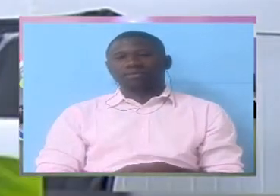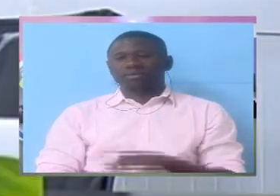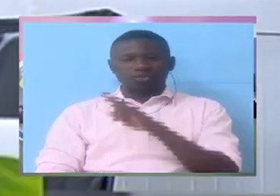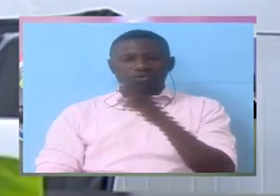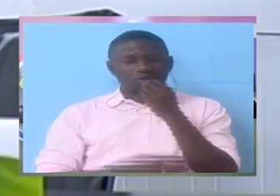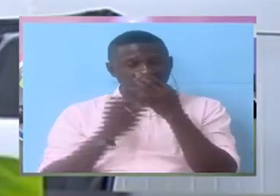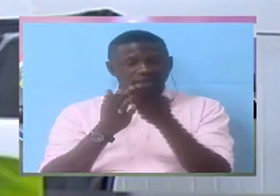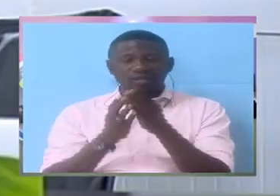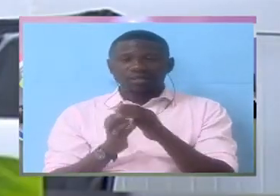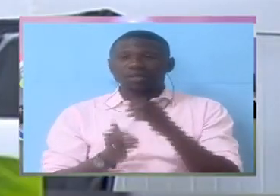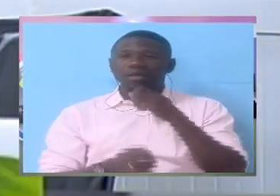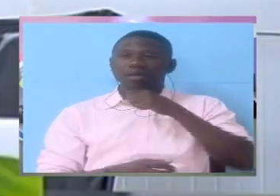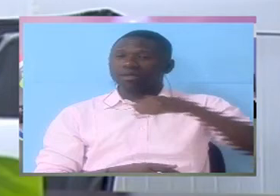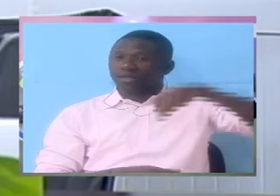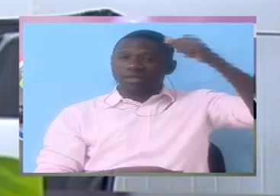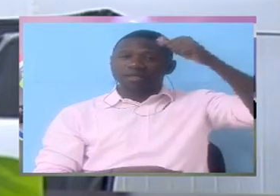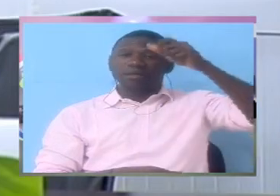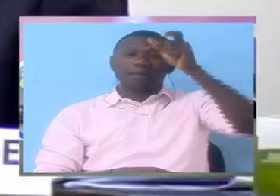lying.